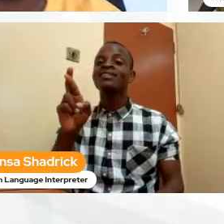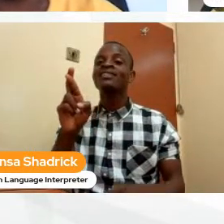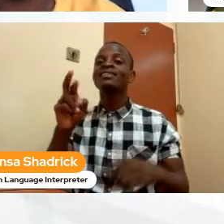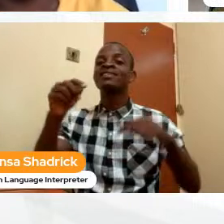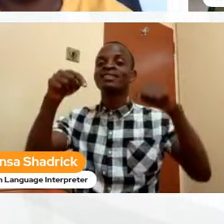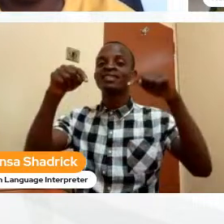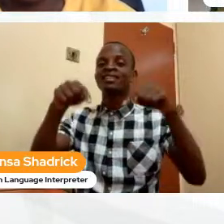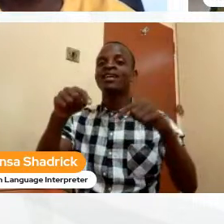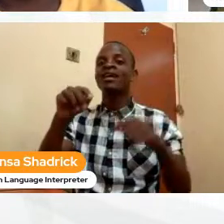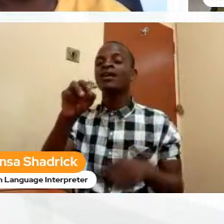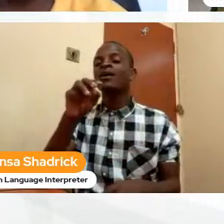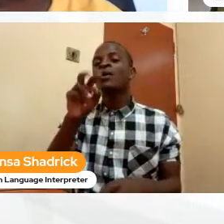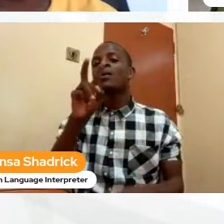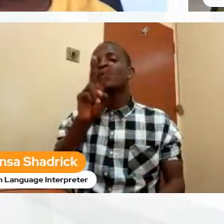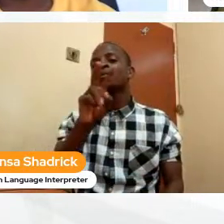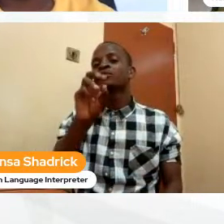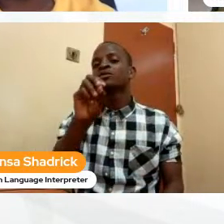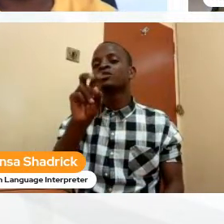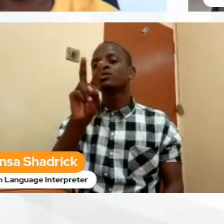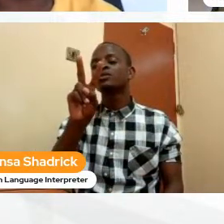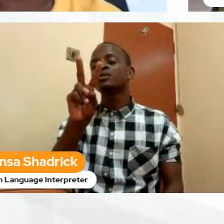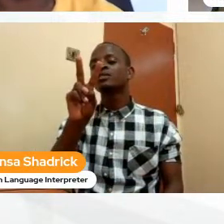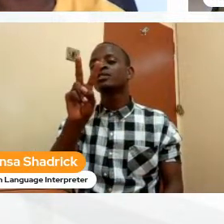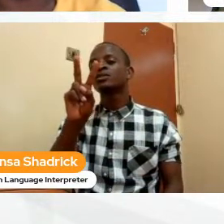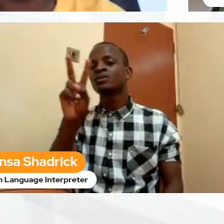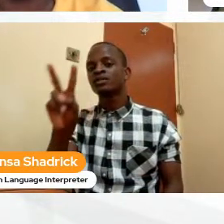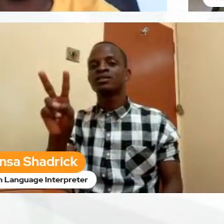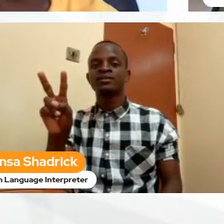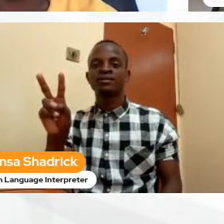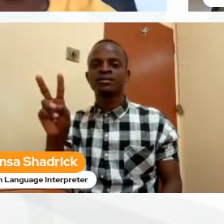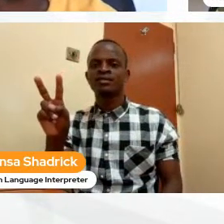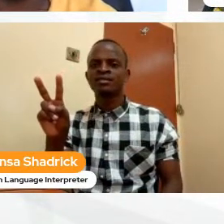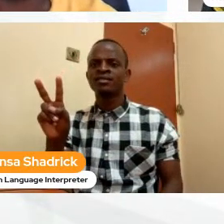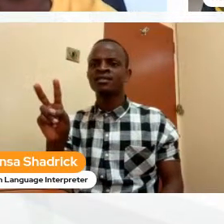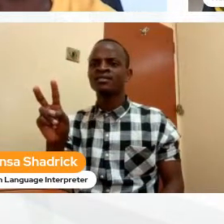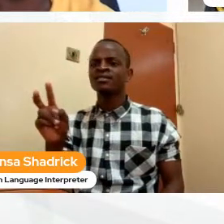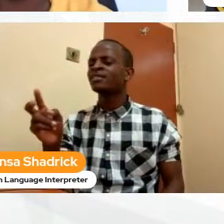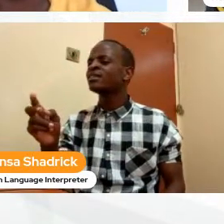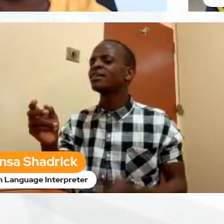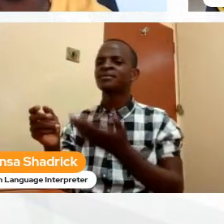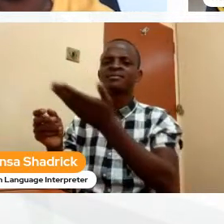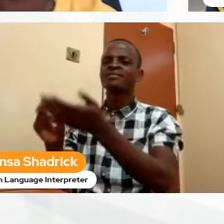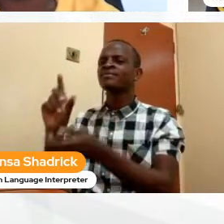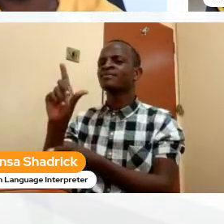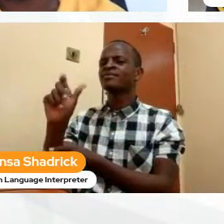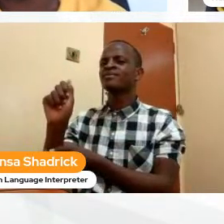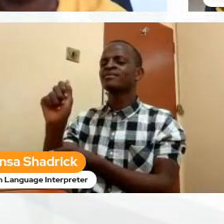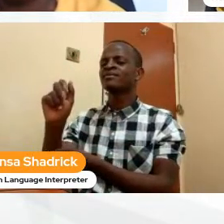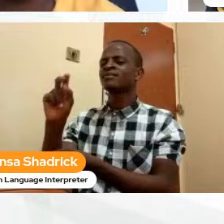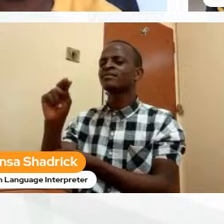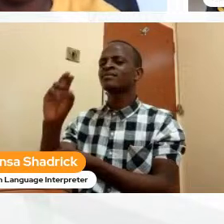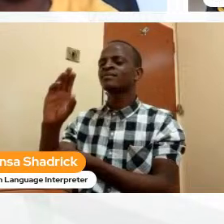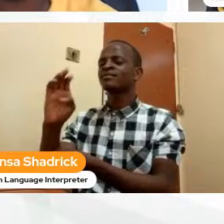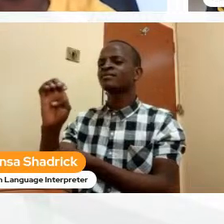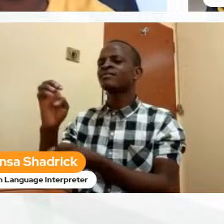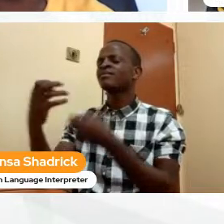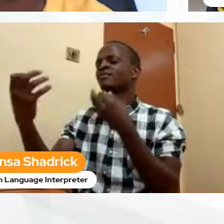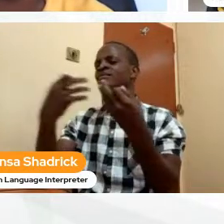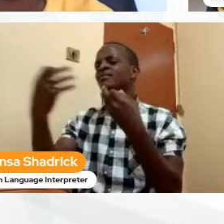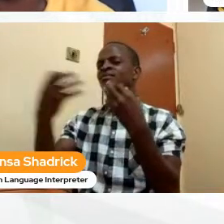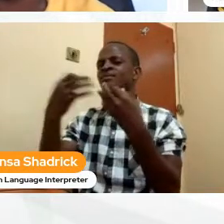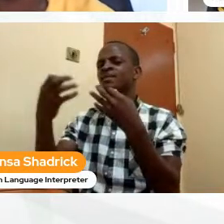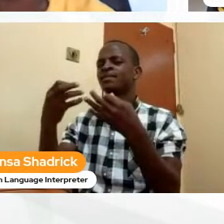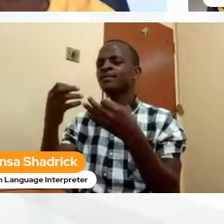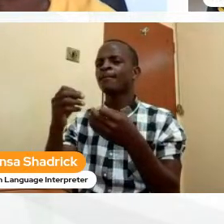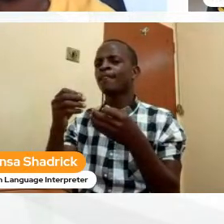Magazine 2023. So Lance, could you explain what the Regional Adolescent Health Indaba Magazine is and how it